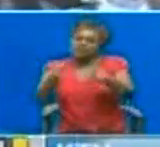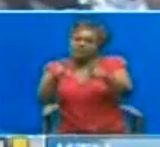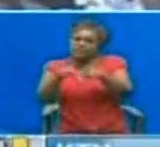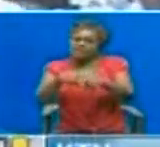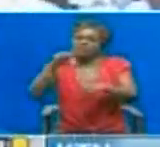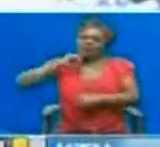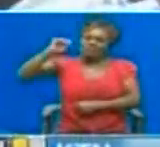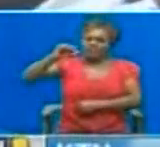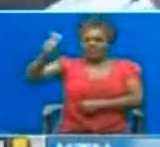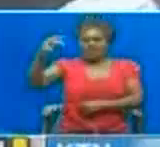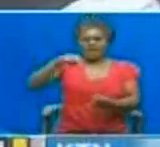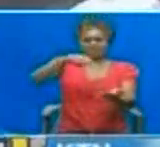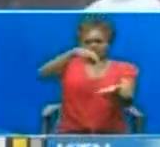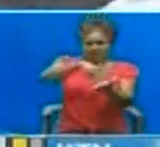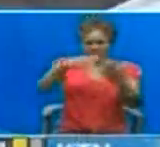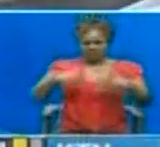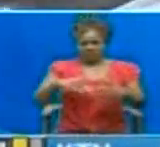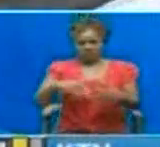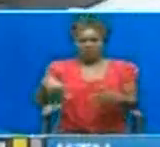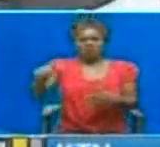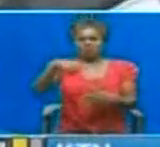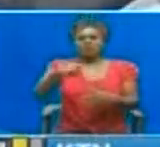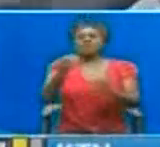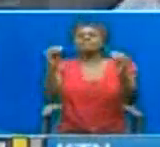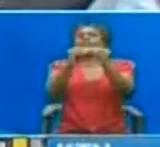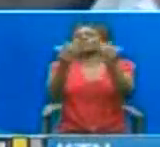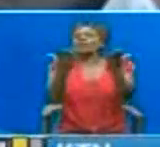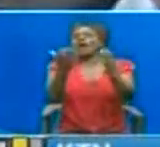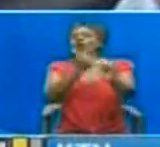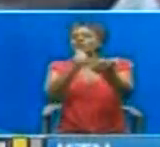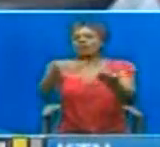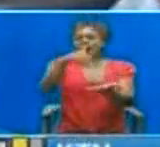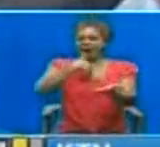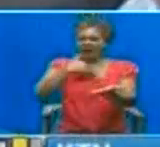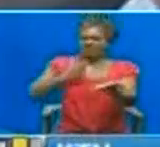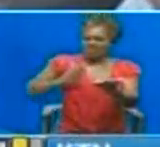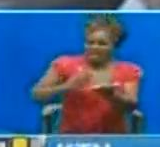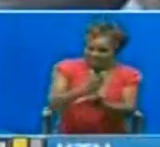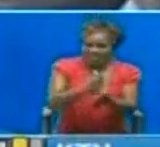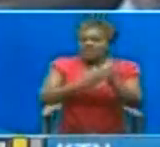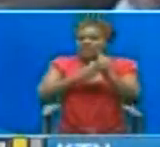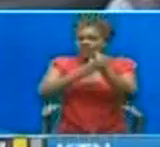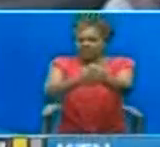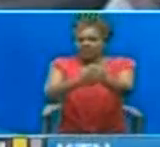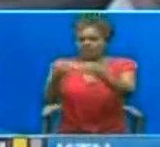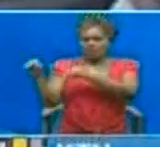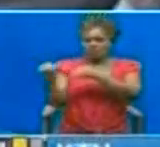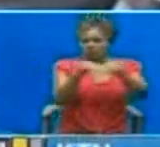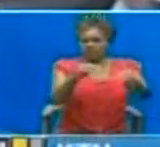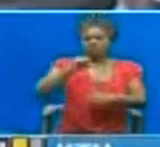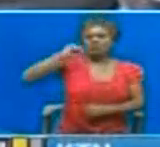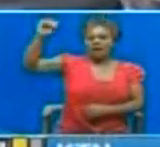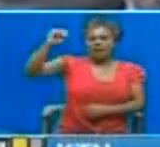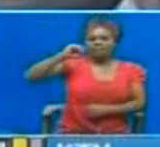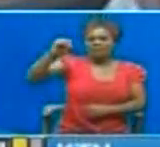front their people. And we meet in the field. I have a right as a leader of a movement to